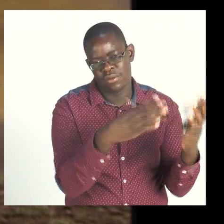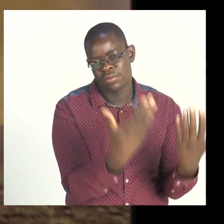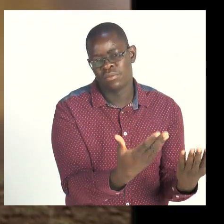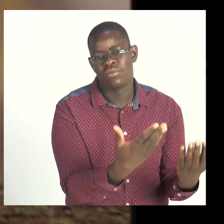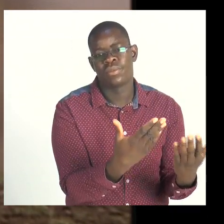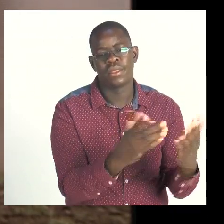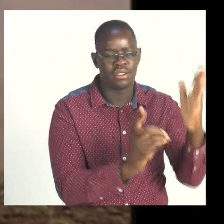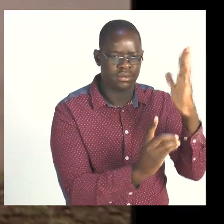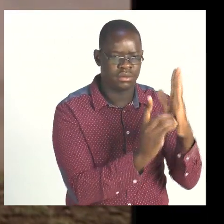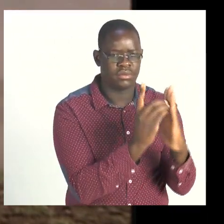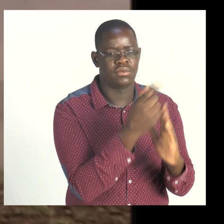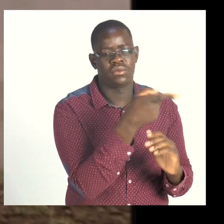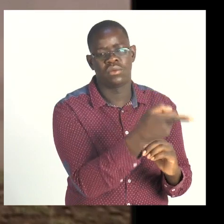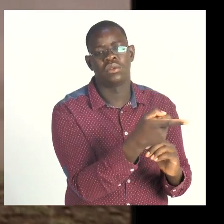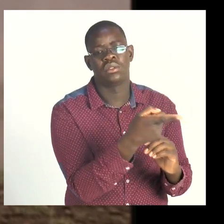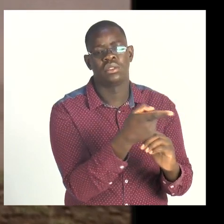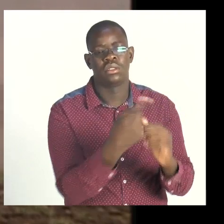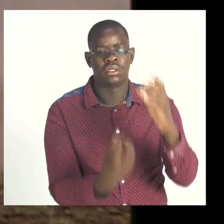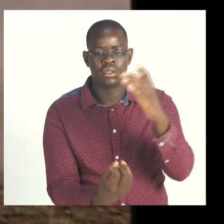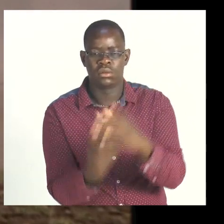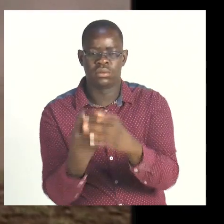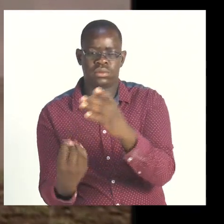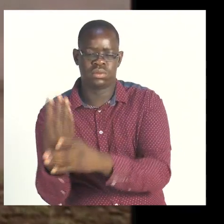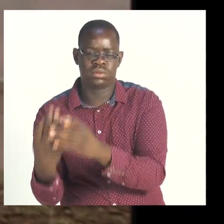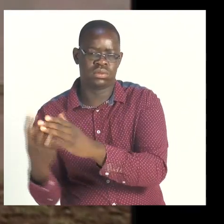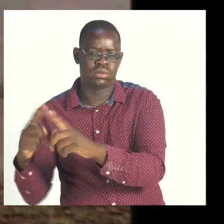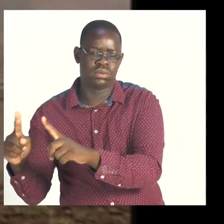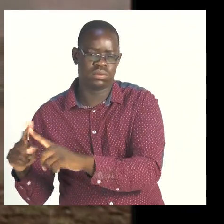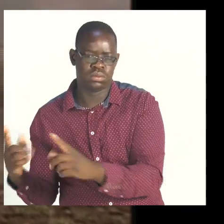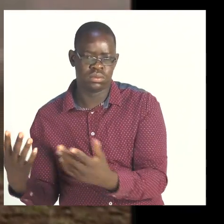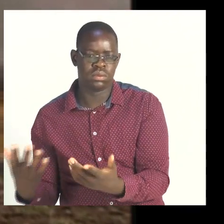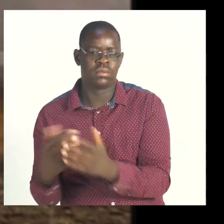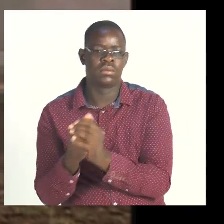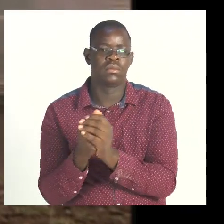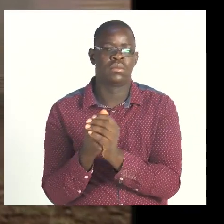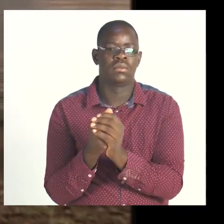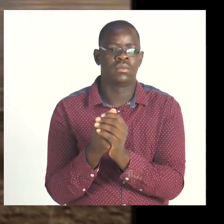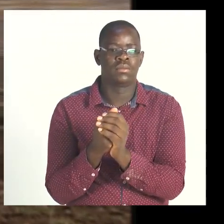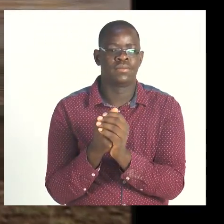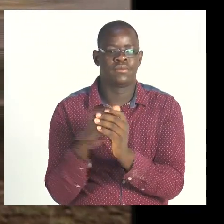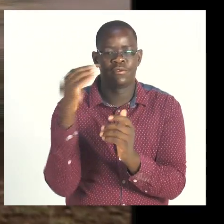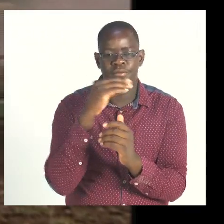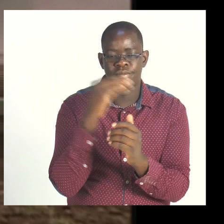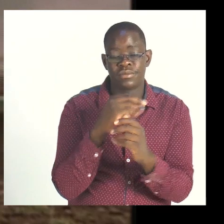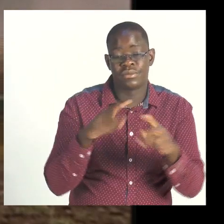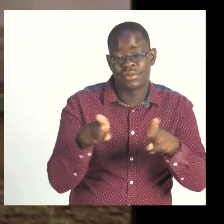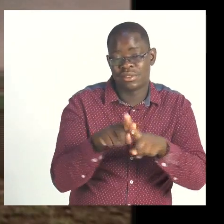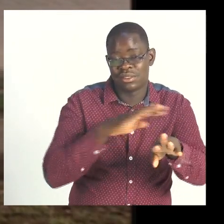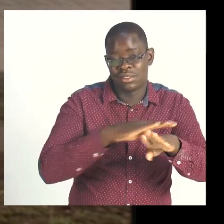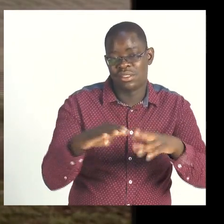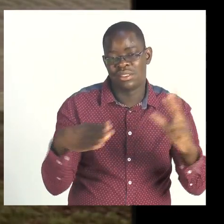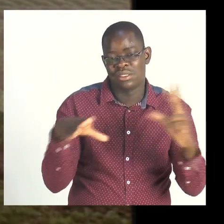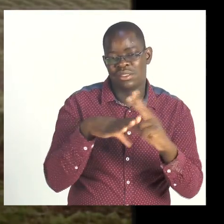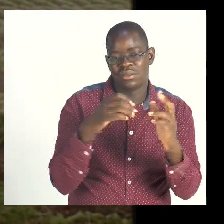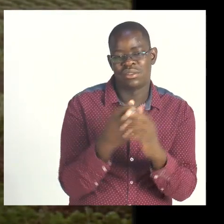and develop it into gardens or arable lands to grow field crops. In this way, farmers